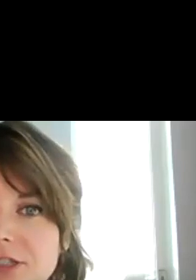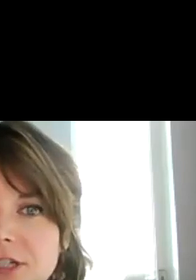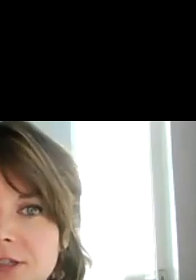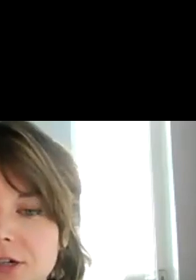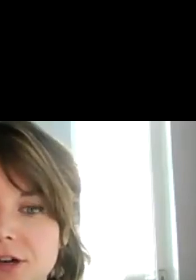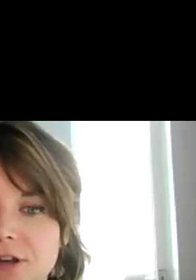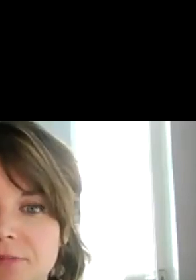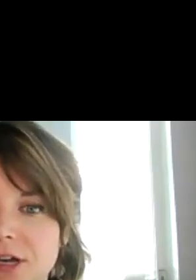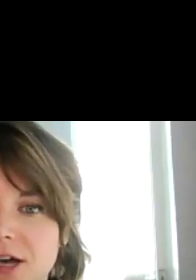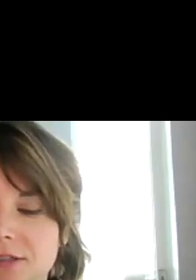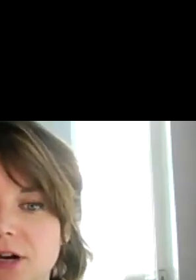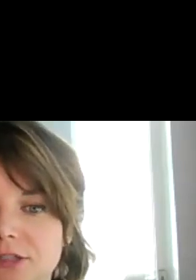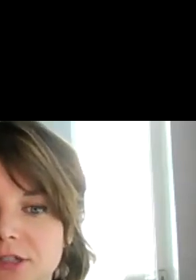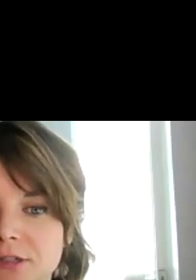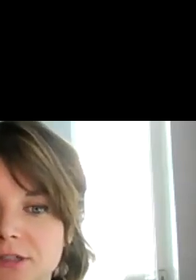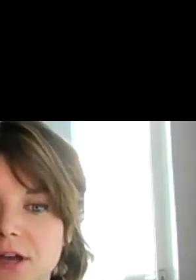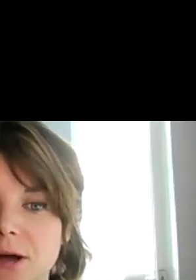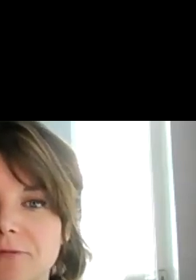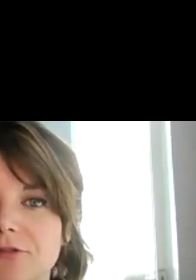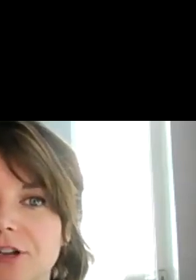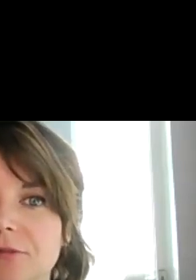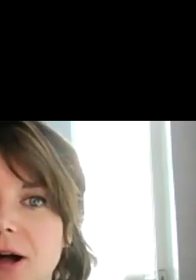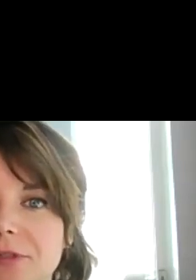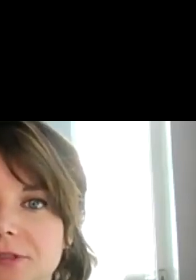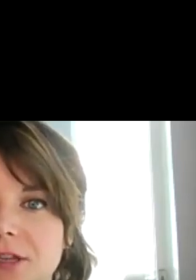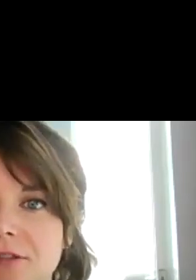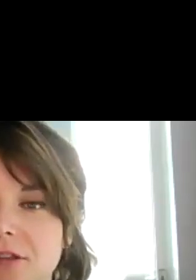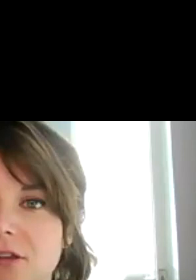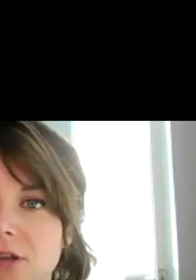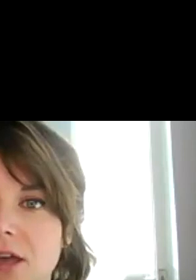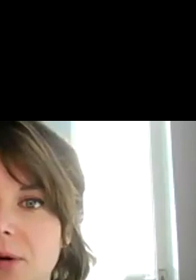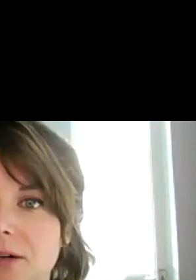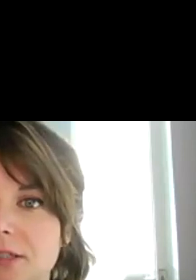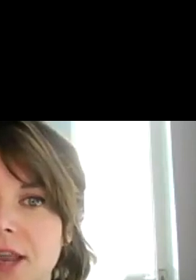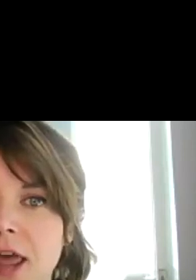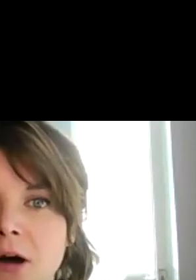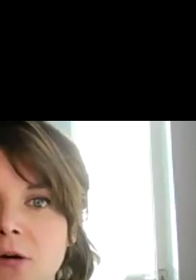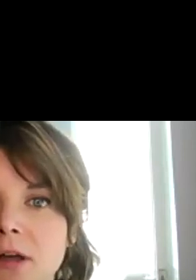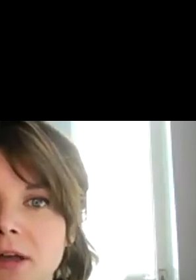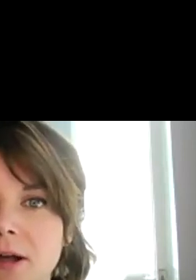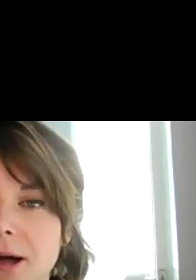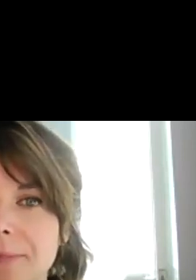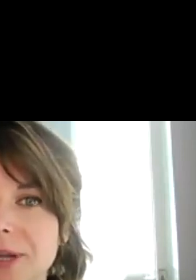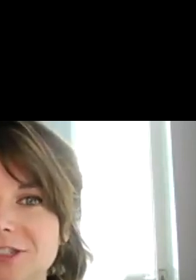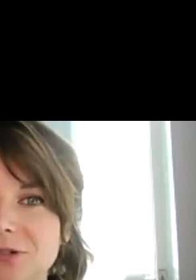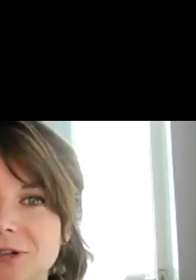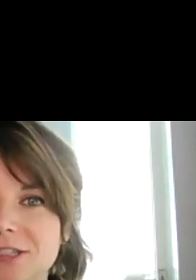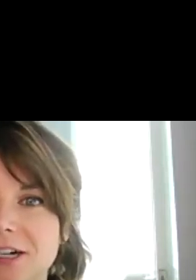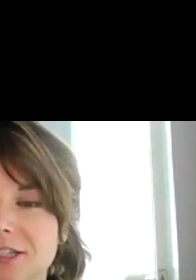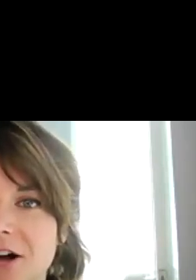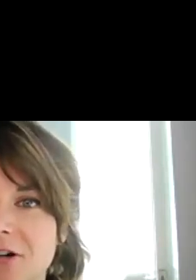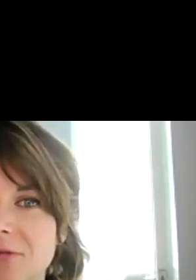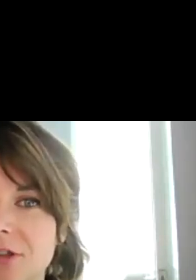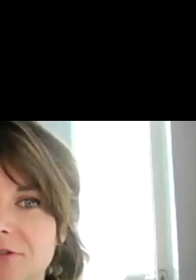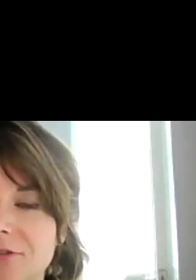for questions. So if anybody has questions, feel free to pop those in the Q&A box now. But I do want to